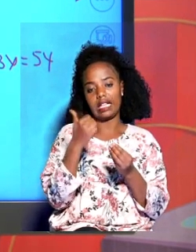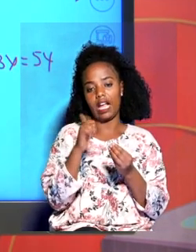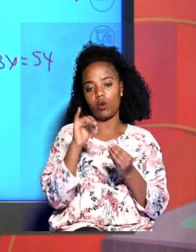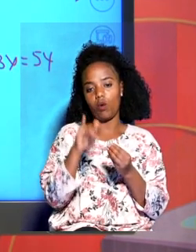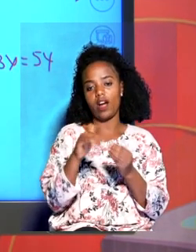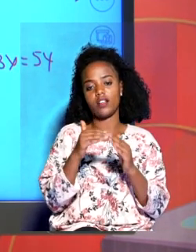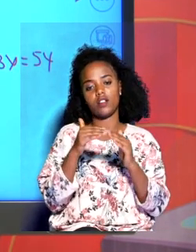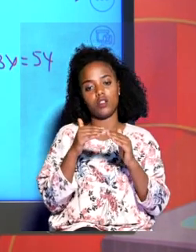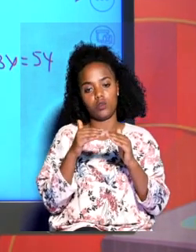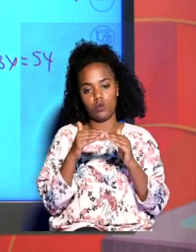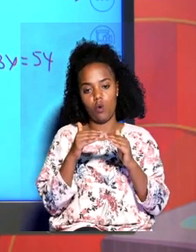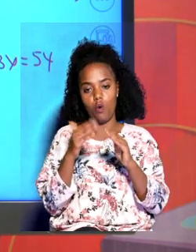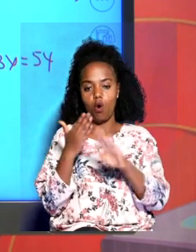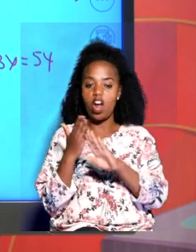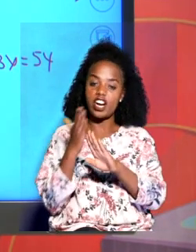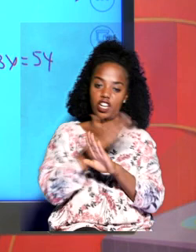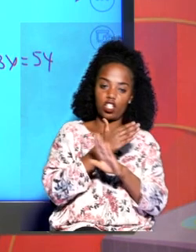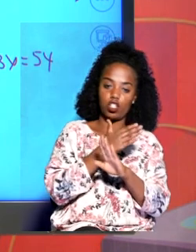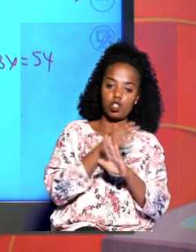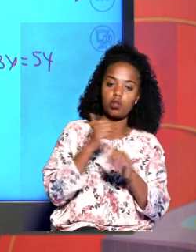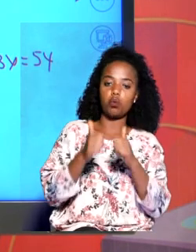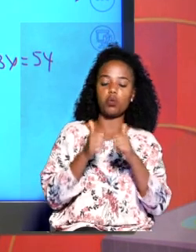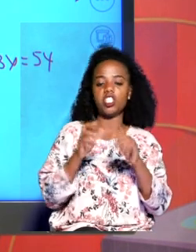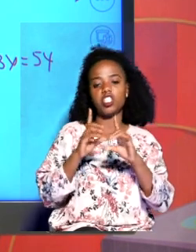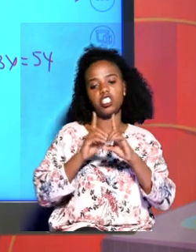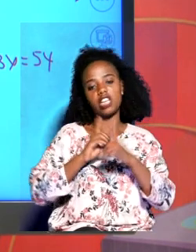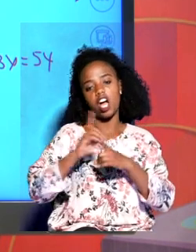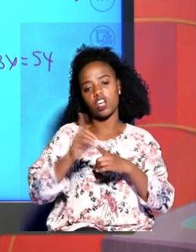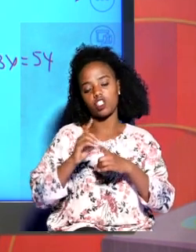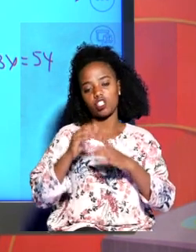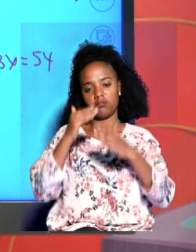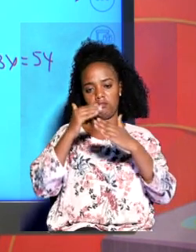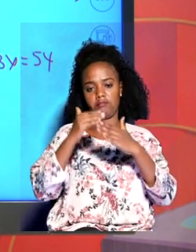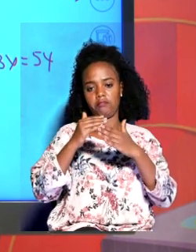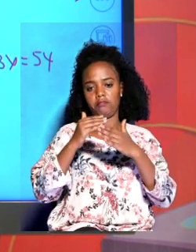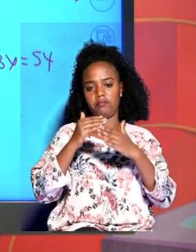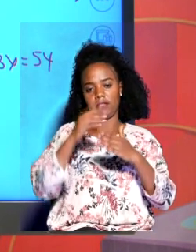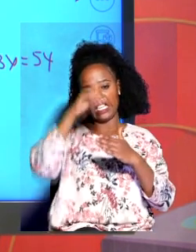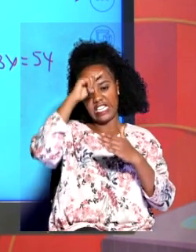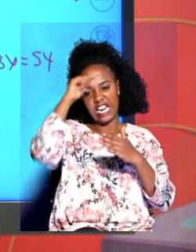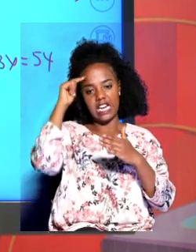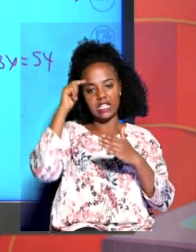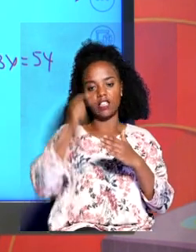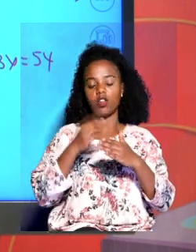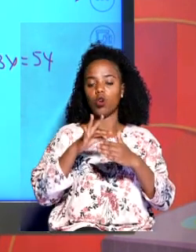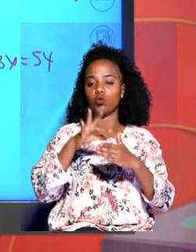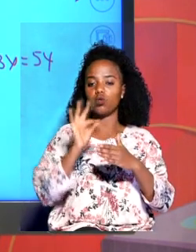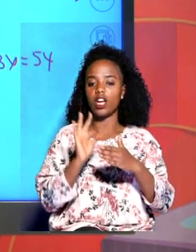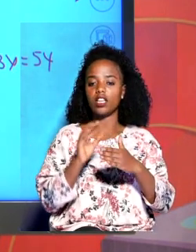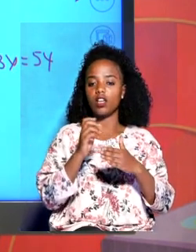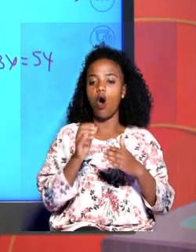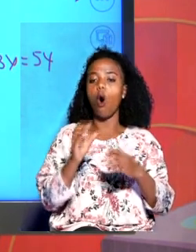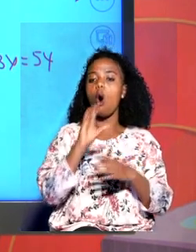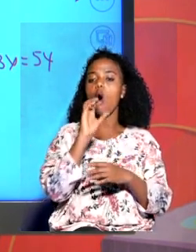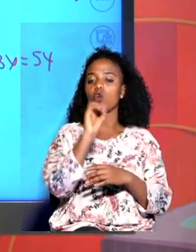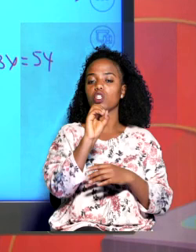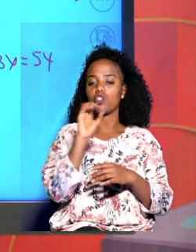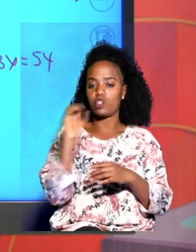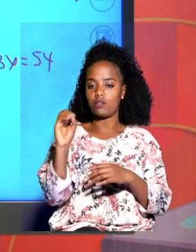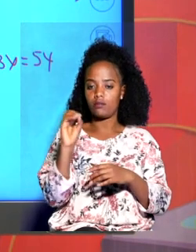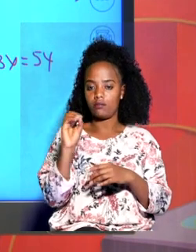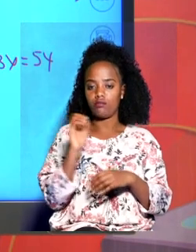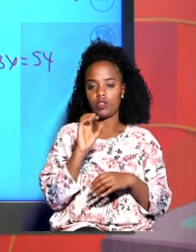I need to find its region, in which direction it is shaded. So to check that, take this origin,